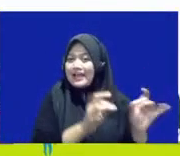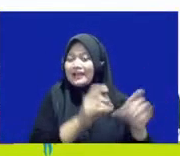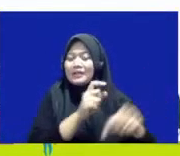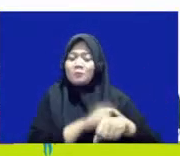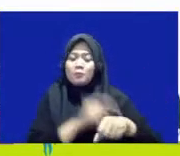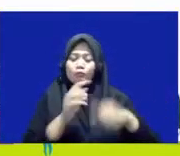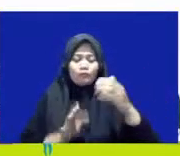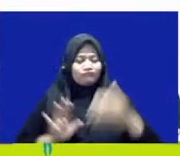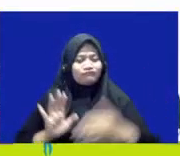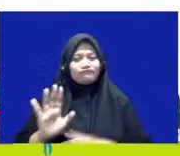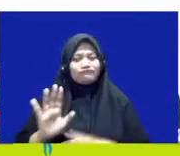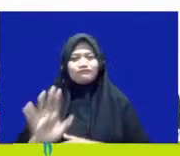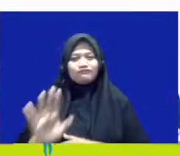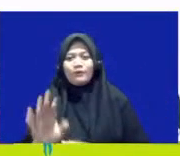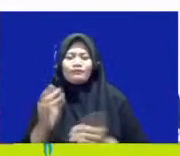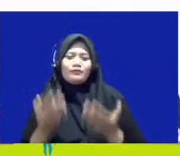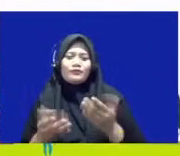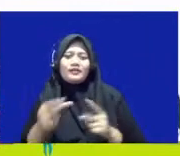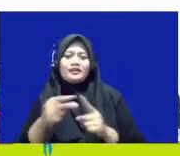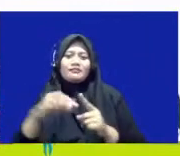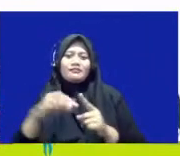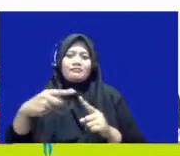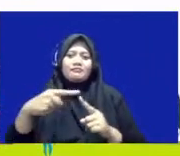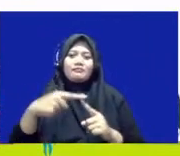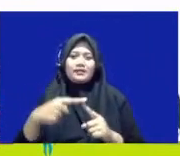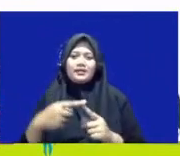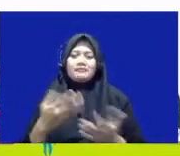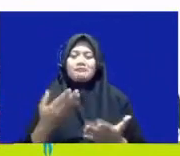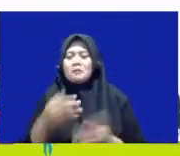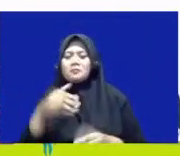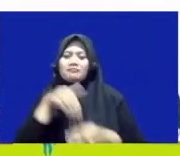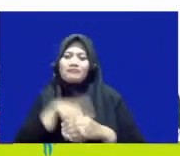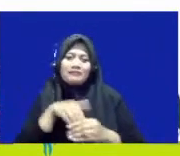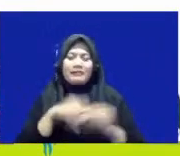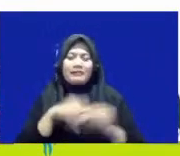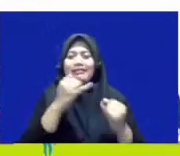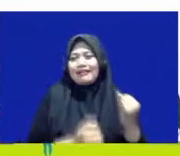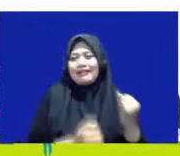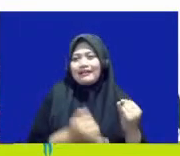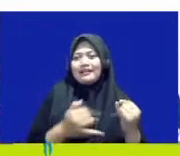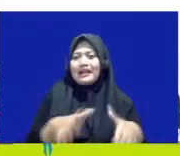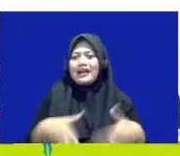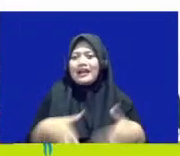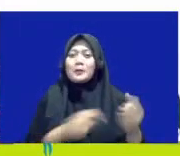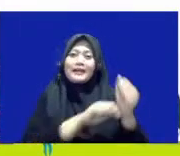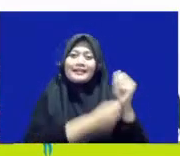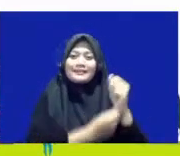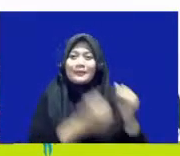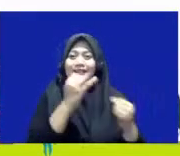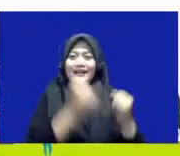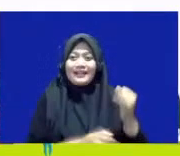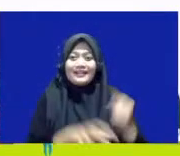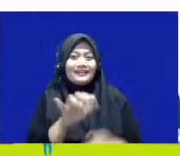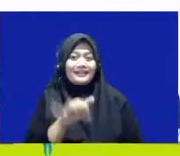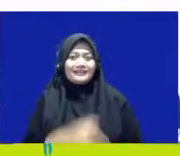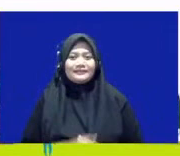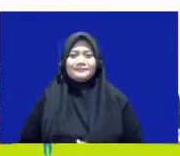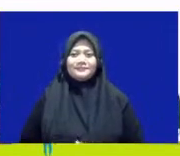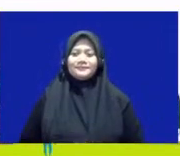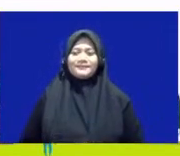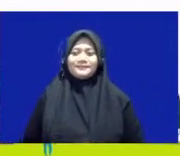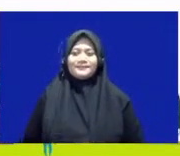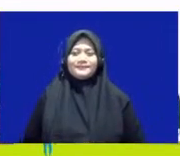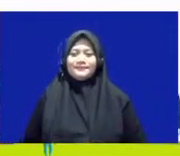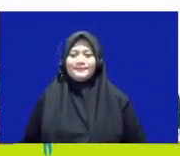suggestions, remarks on our discussion? Over to you, Papit. Hey, yeah, thank you. And thank you for giving me these ideas for